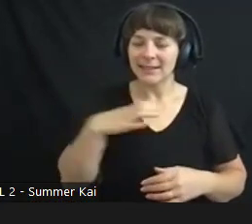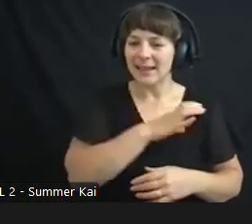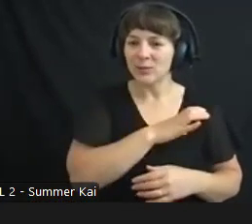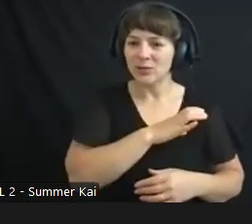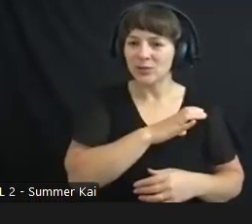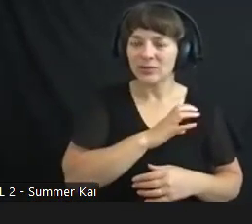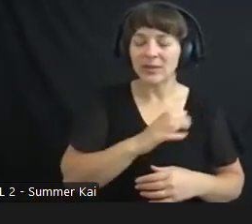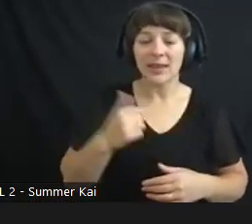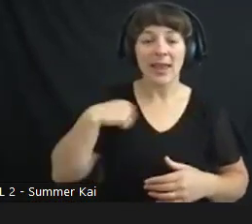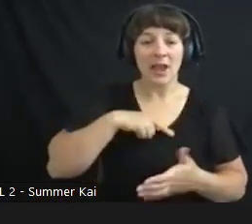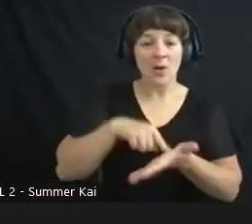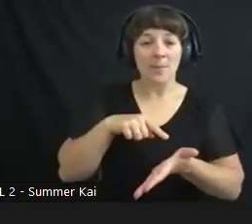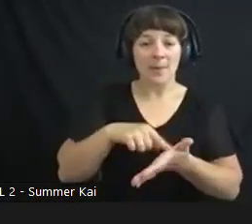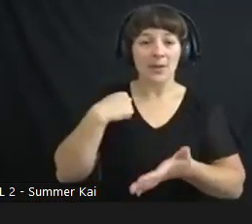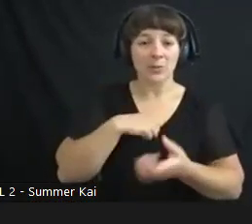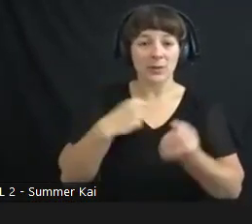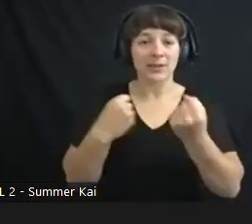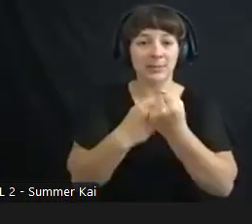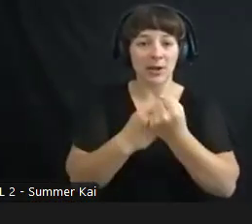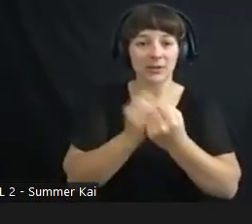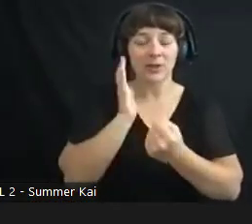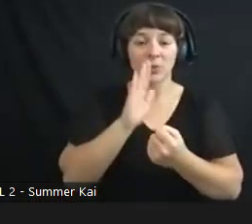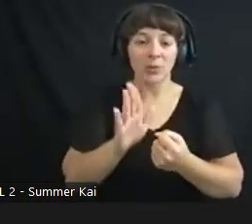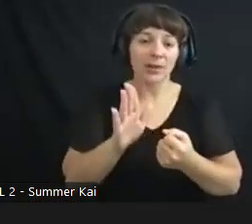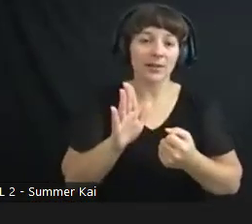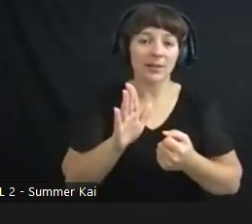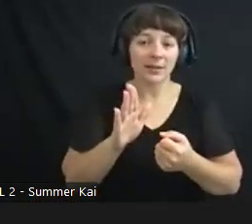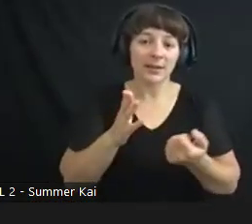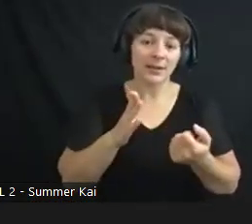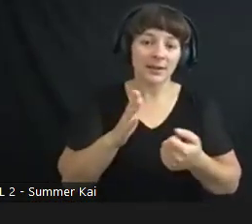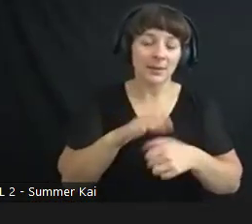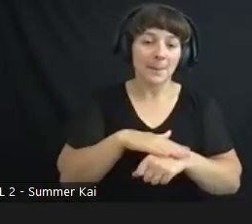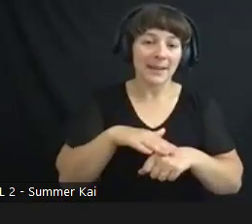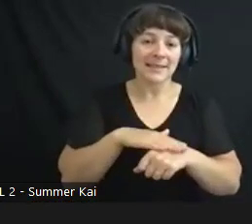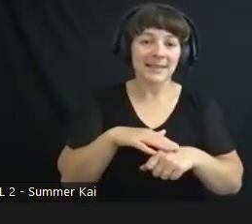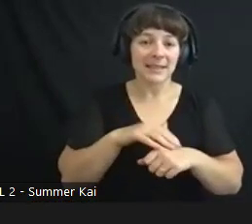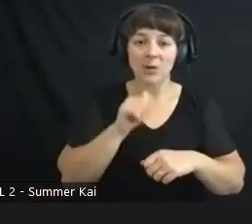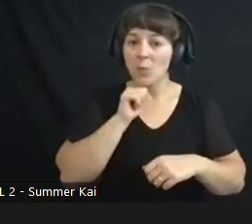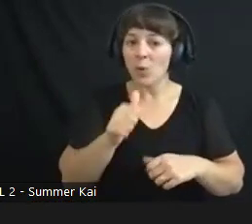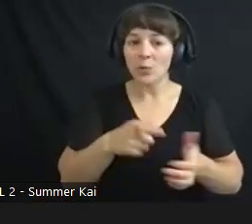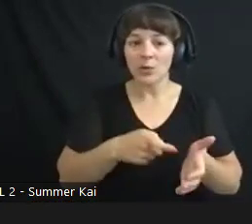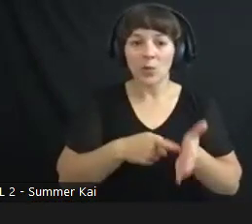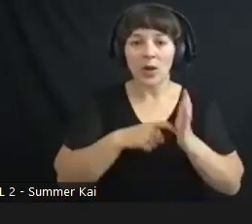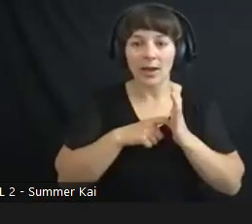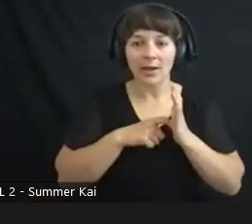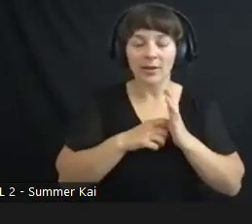are sponsoring would essentially no longer require